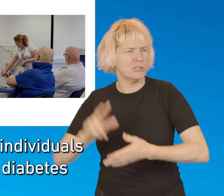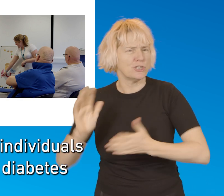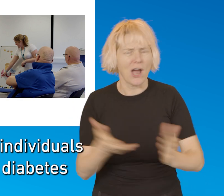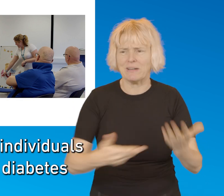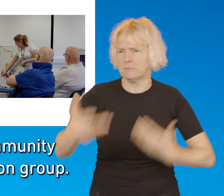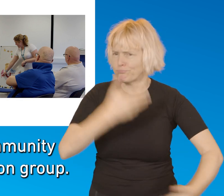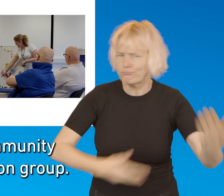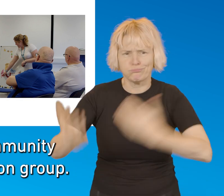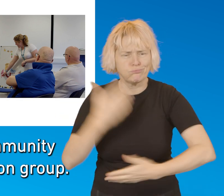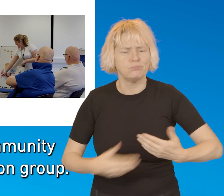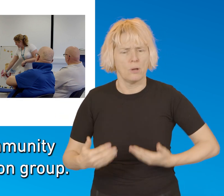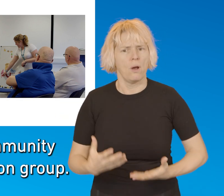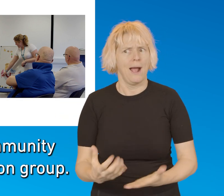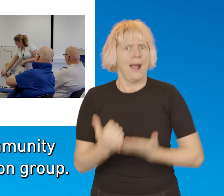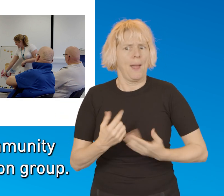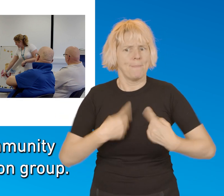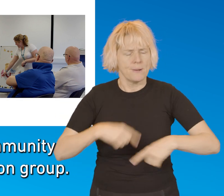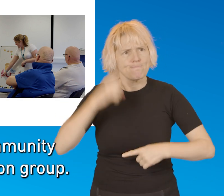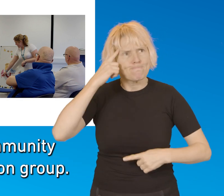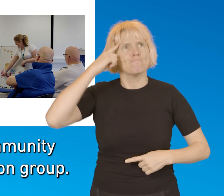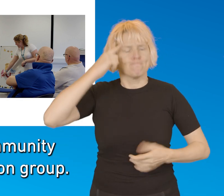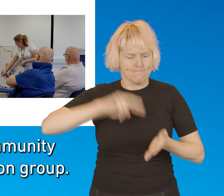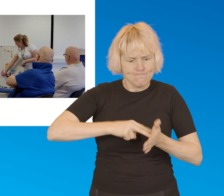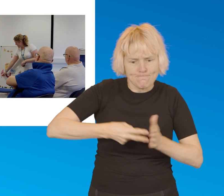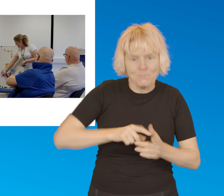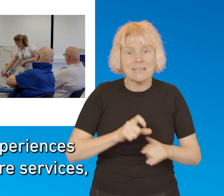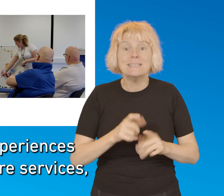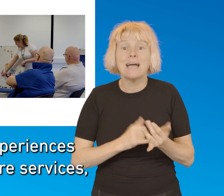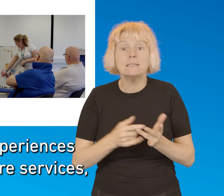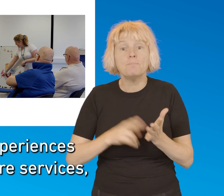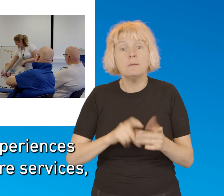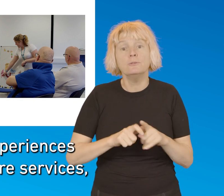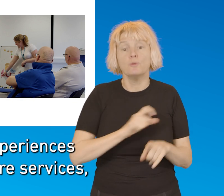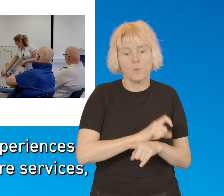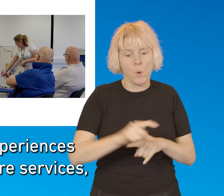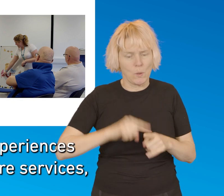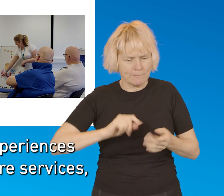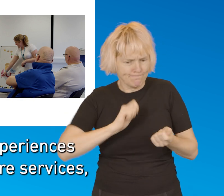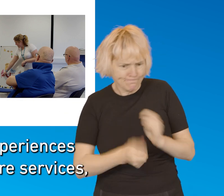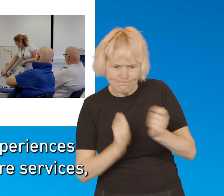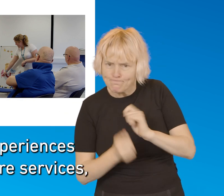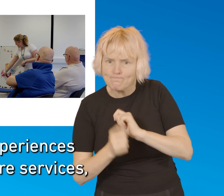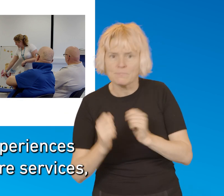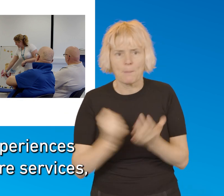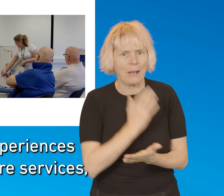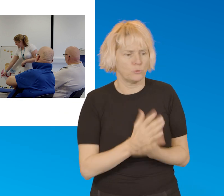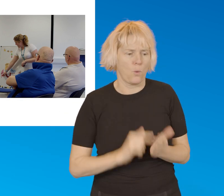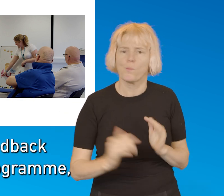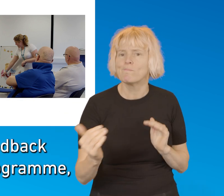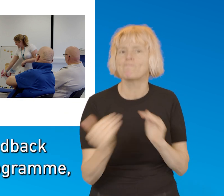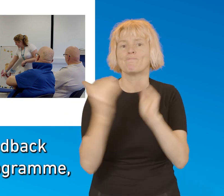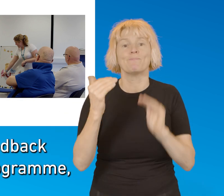living with type 2 diabetes from the deaf community attended a discussion group. They shared their experiences of accessing healthcare